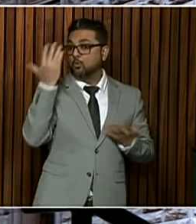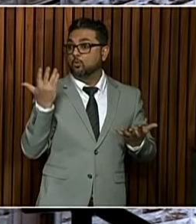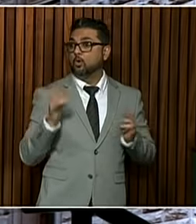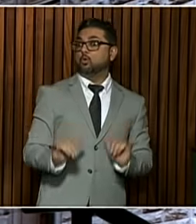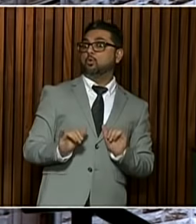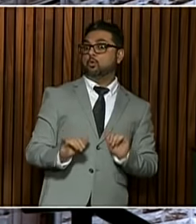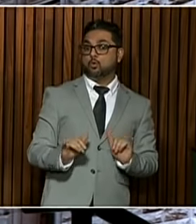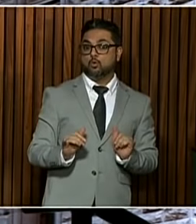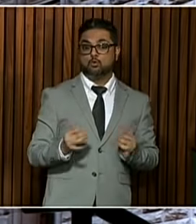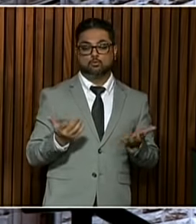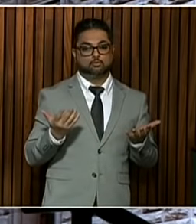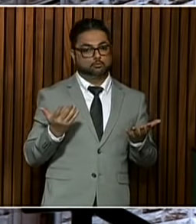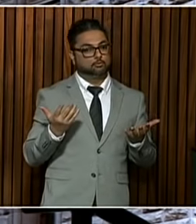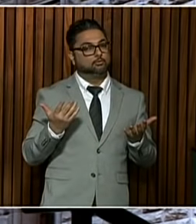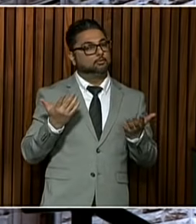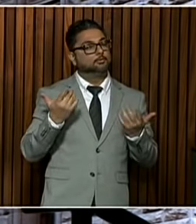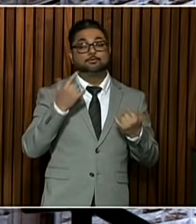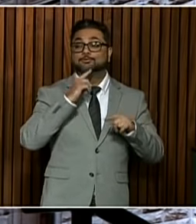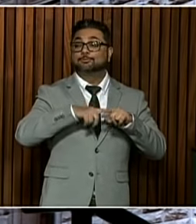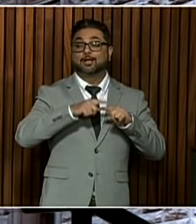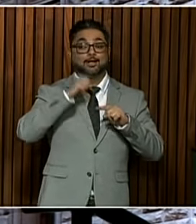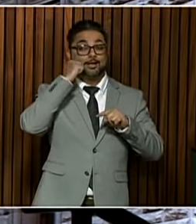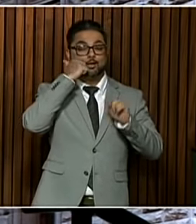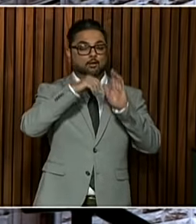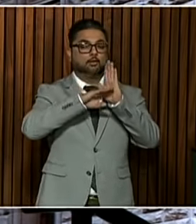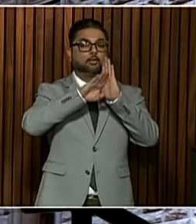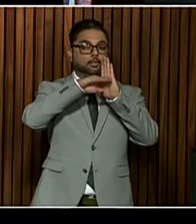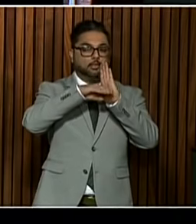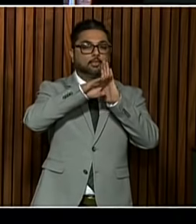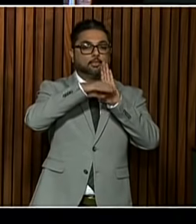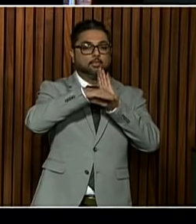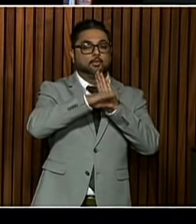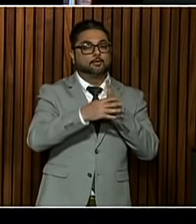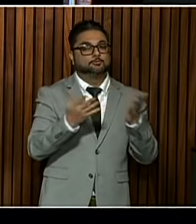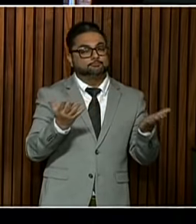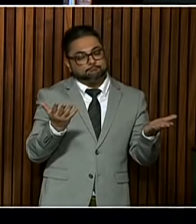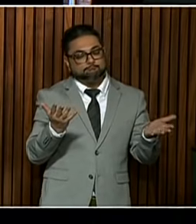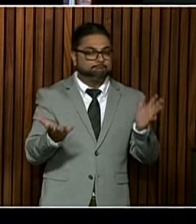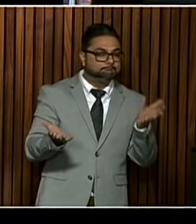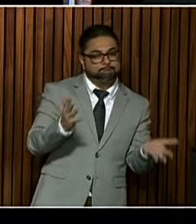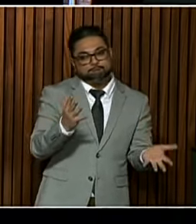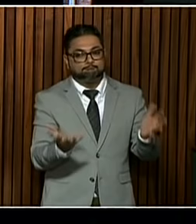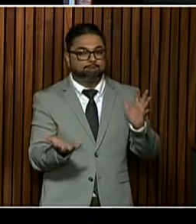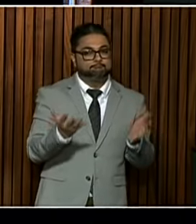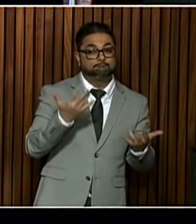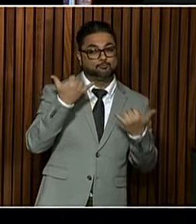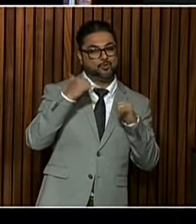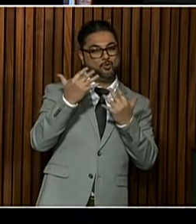next few days bring, and we'll get back to you on a daily basis. Okay, thanks everyone.